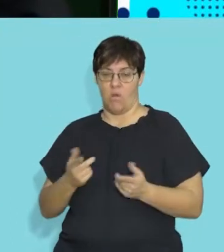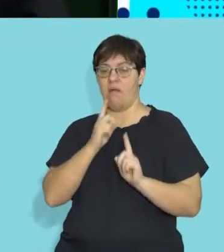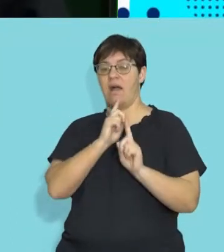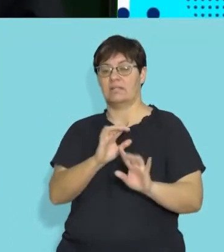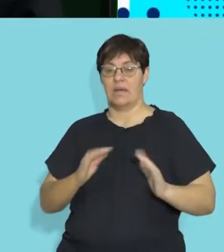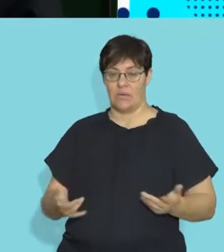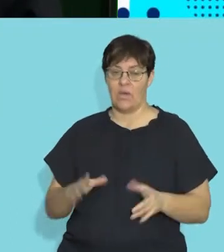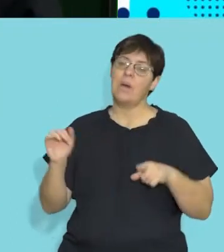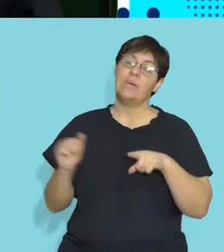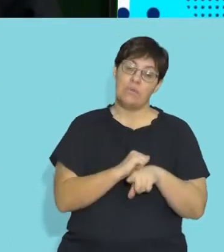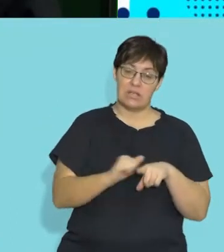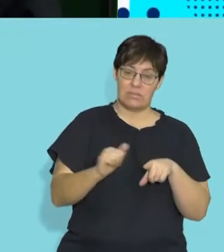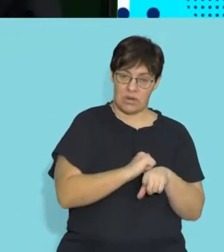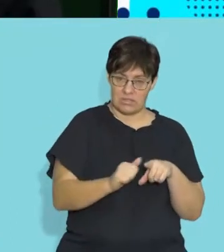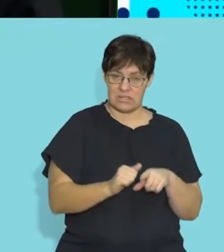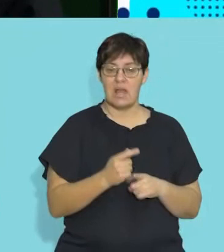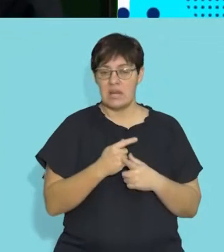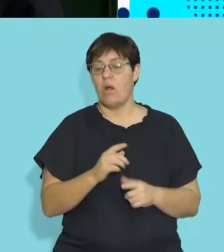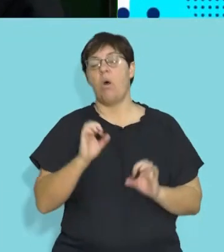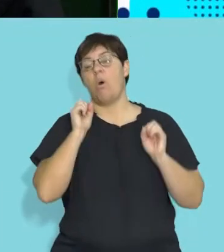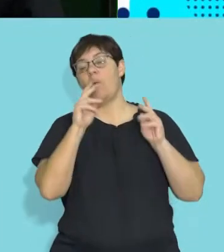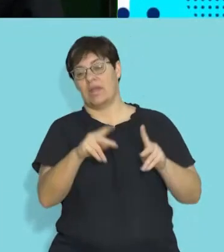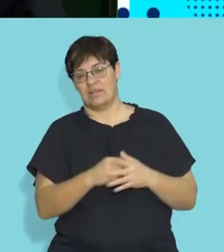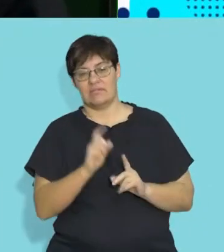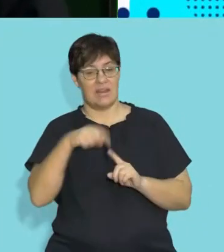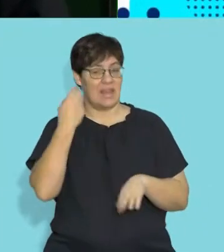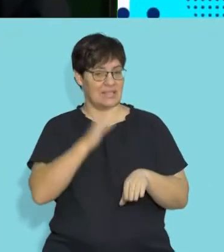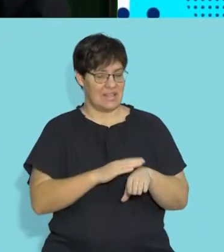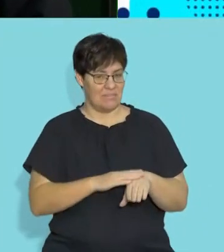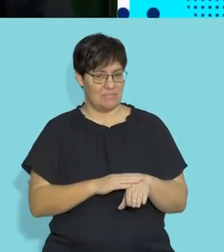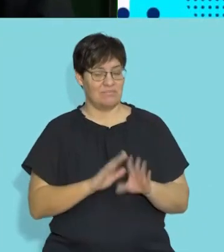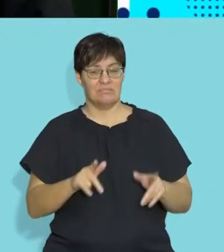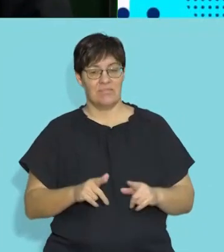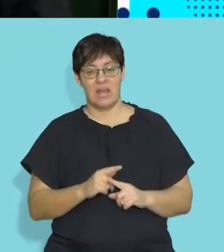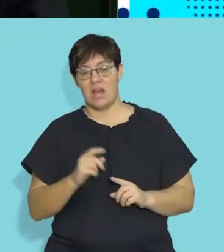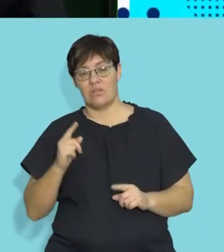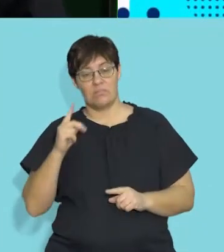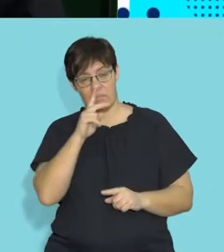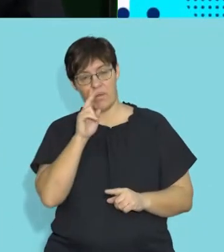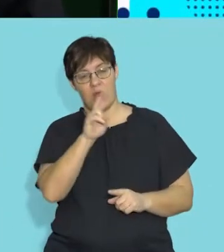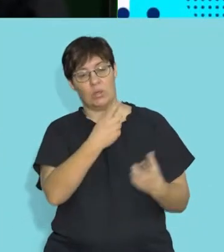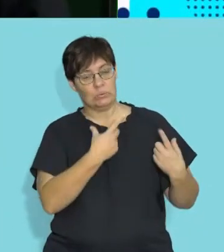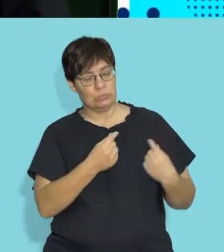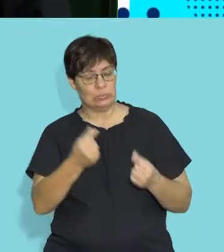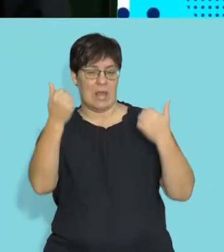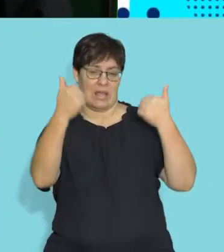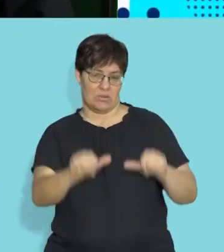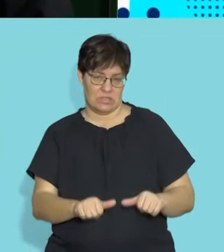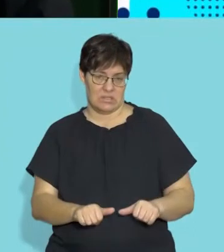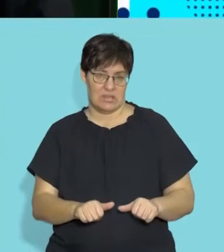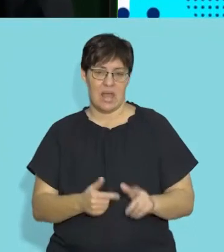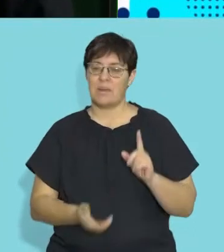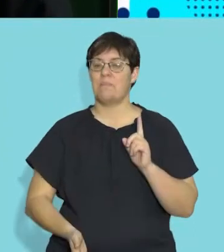nature. Make sure that you practice and you are au fait with it. Until the next time, keep your feet on the ground, keep on doing